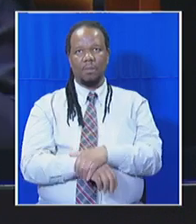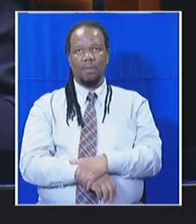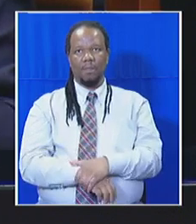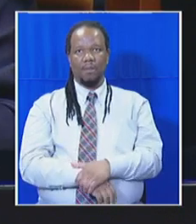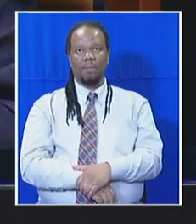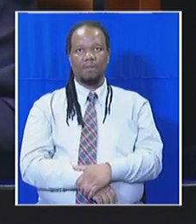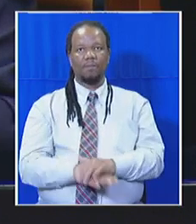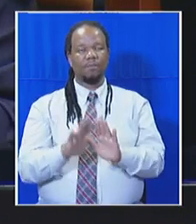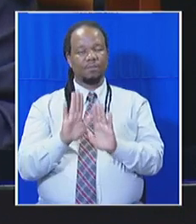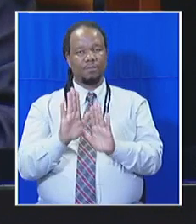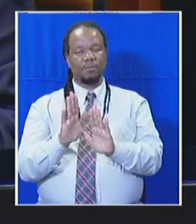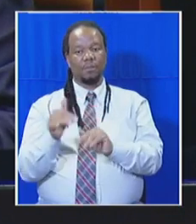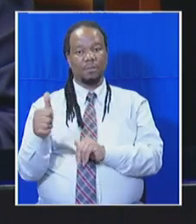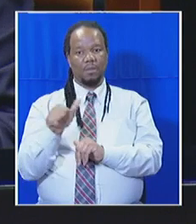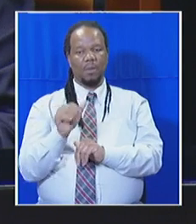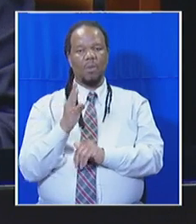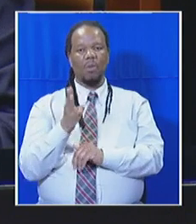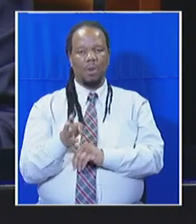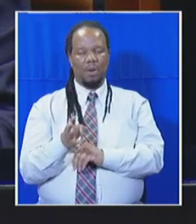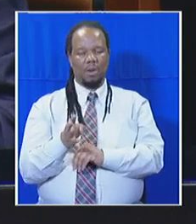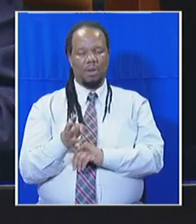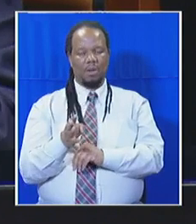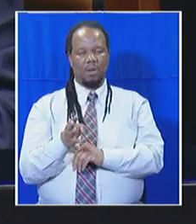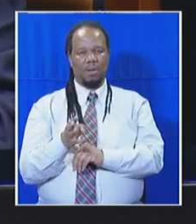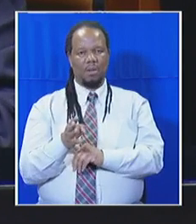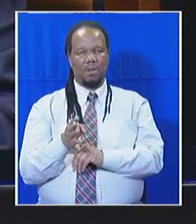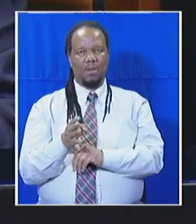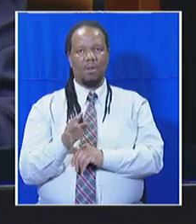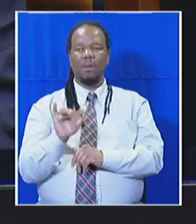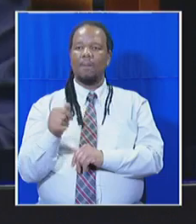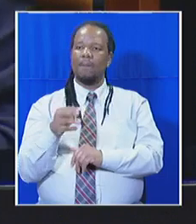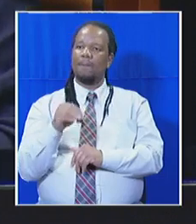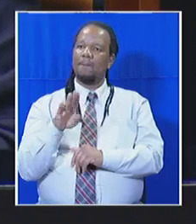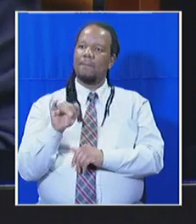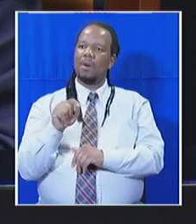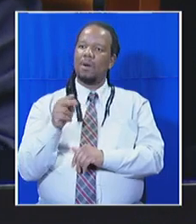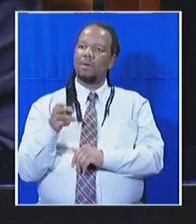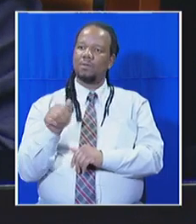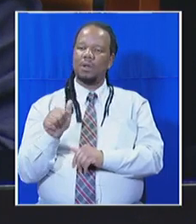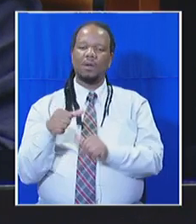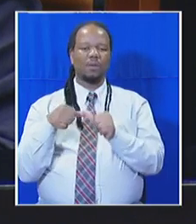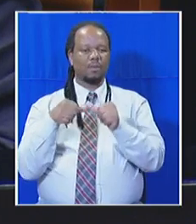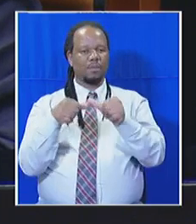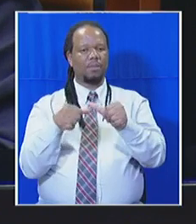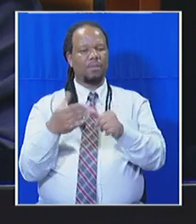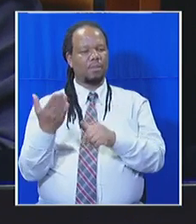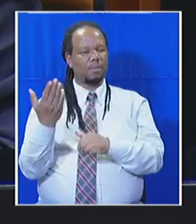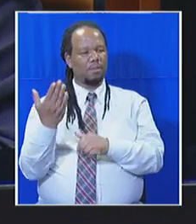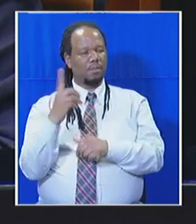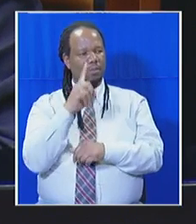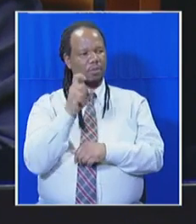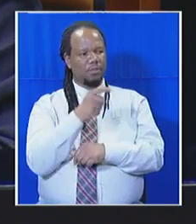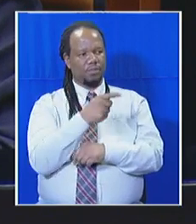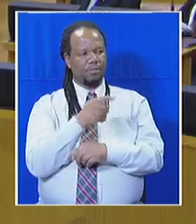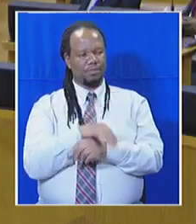We will come back to it, as I indicated. We will come back to it. Honorable Mbata, we will now proceed with the question, yes.